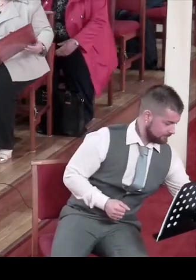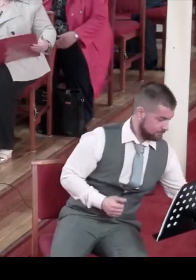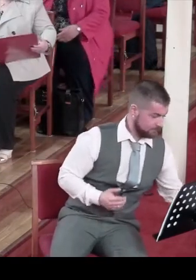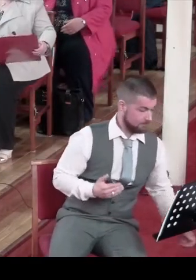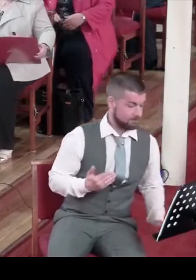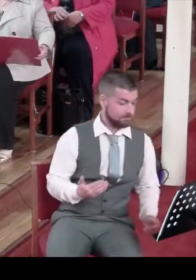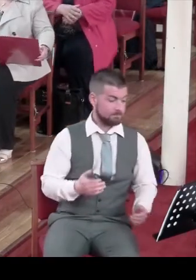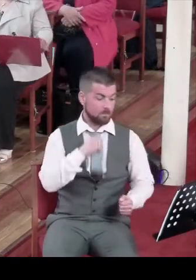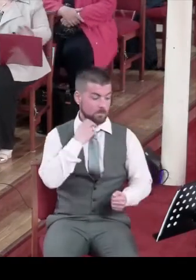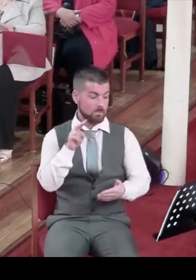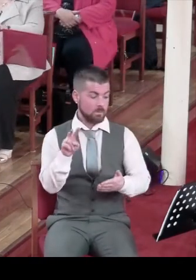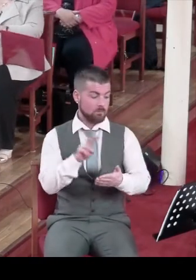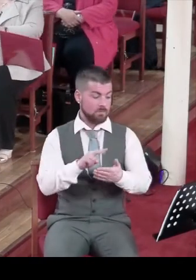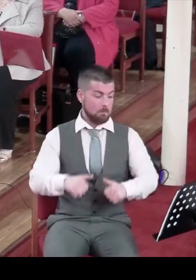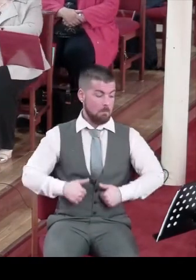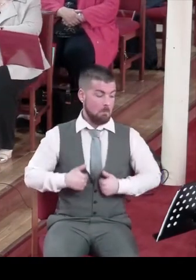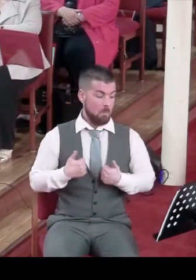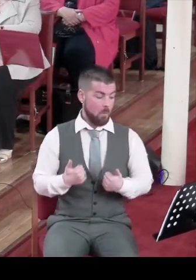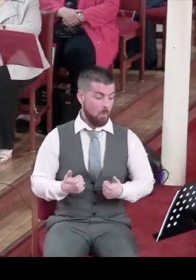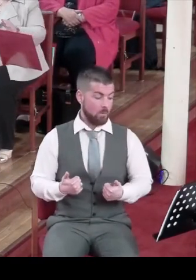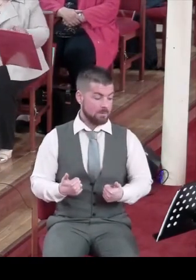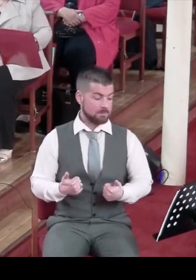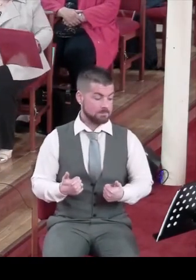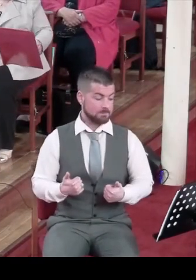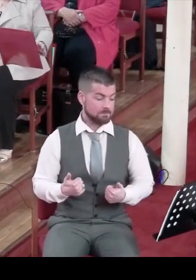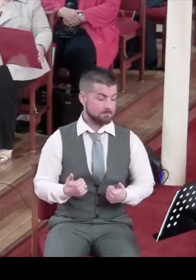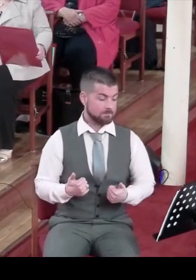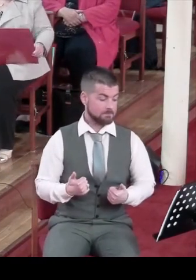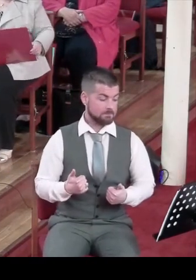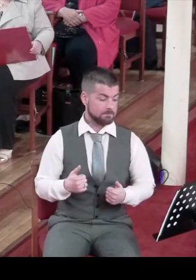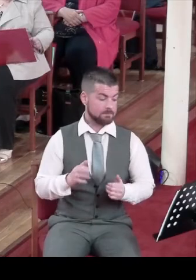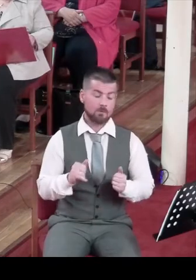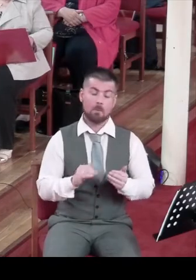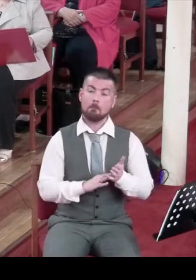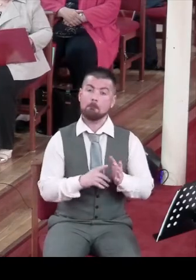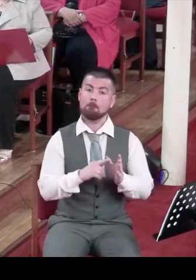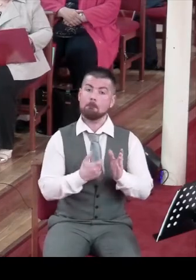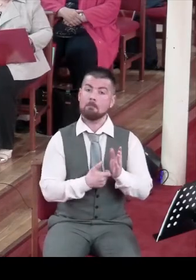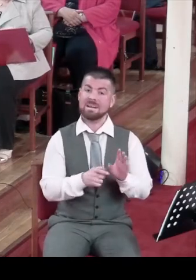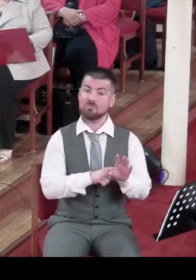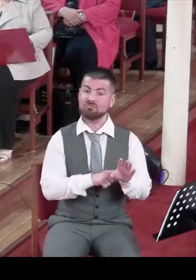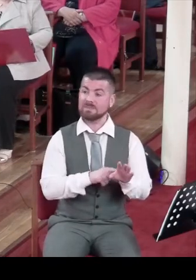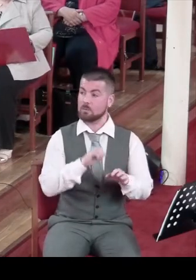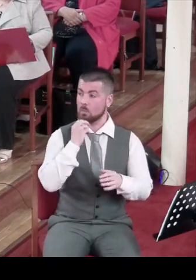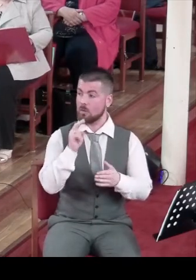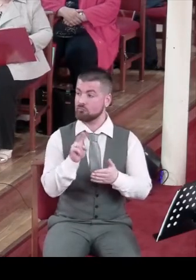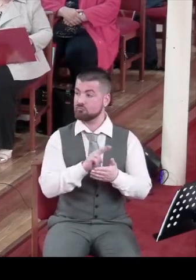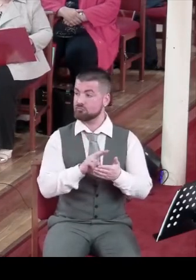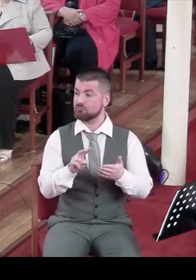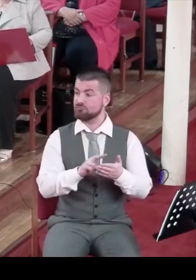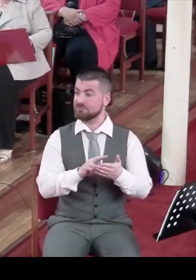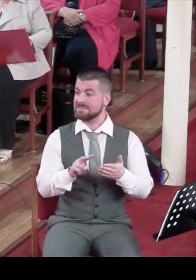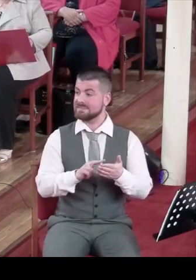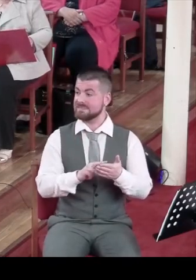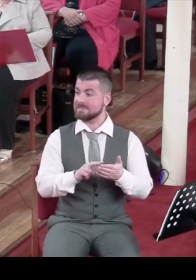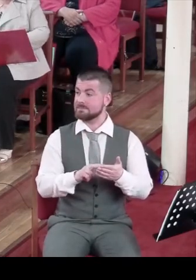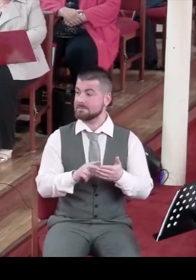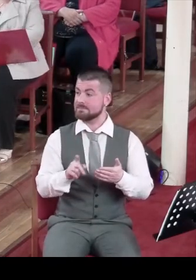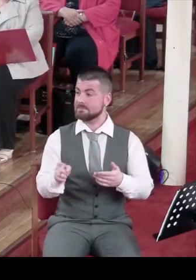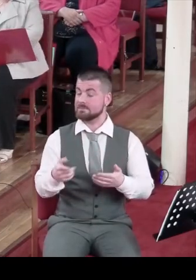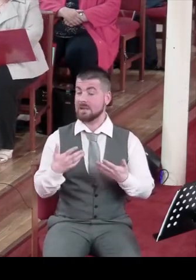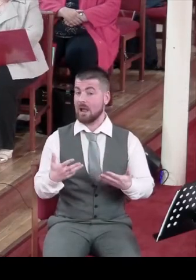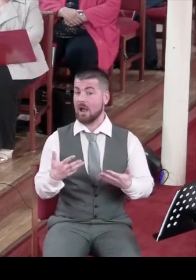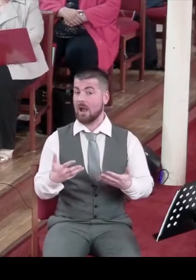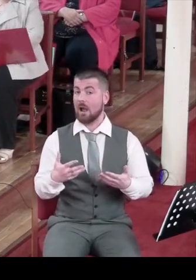Now, our scripture reading this morning is going to be brought to us by Mary McKenzie, who is presently the president